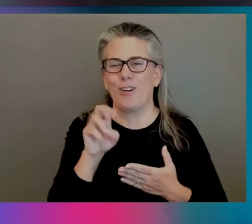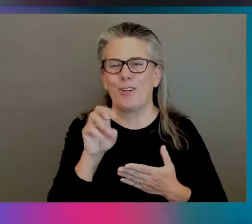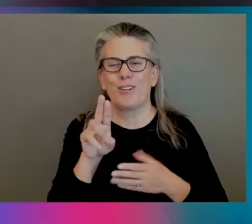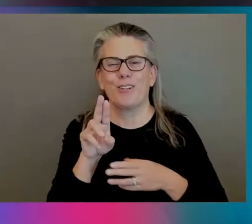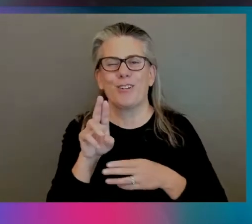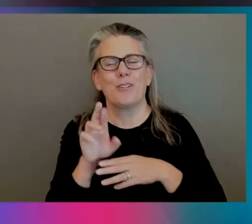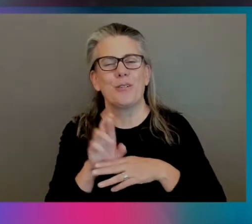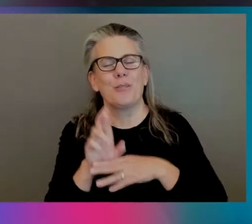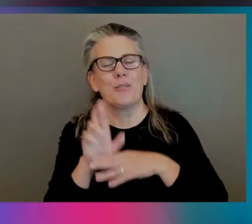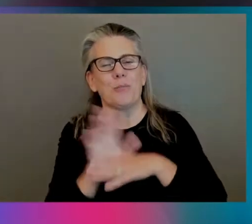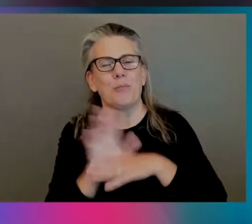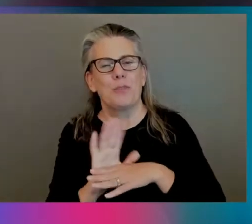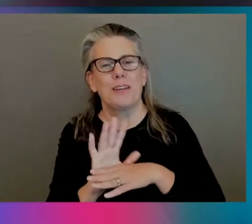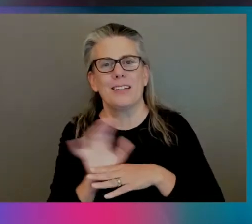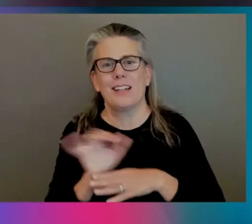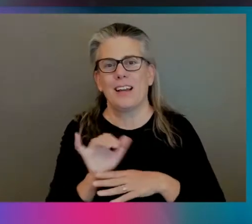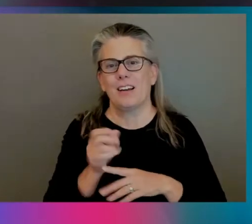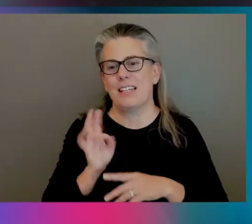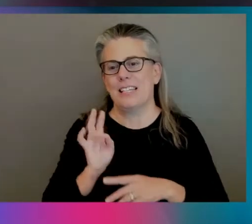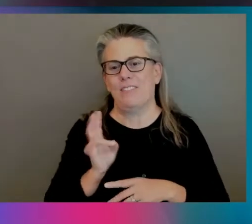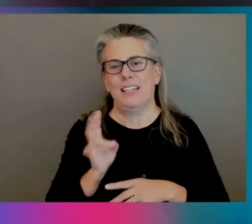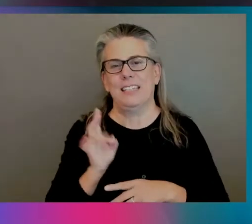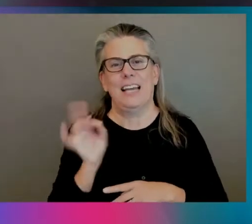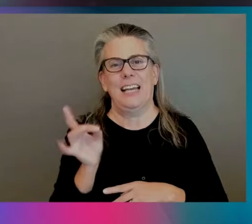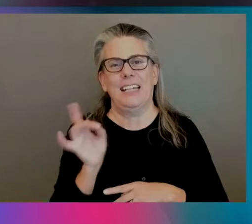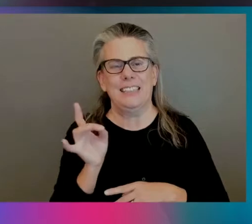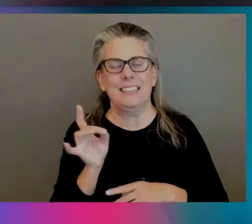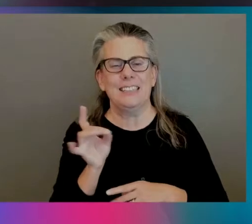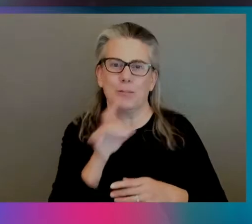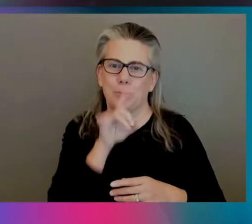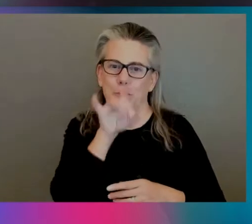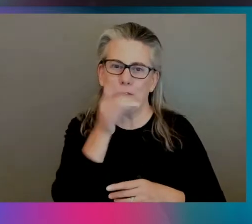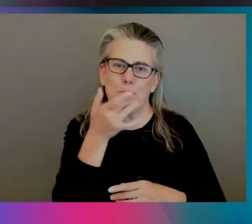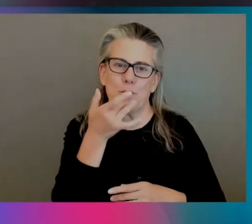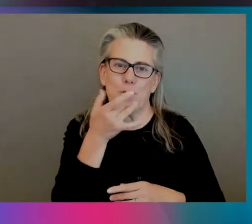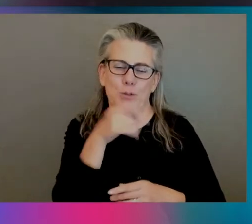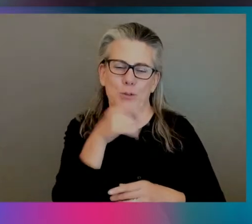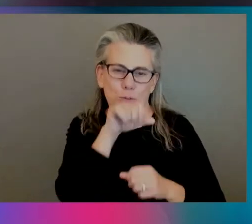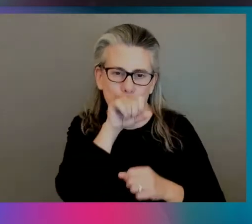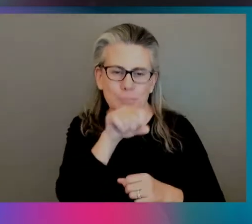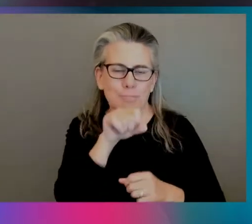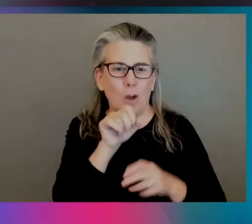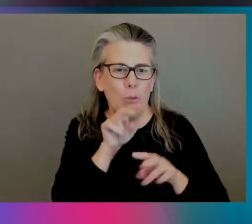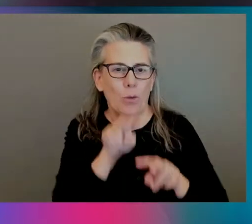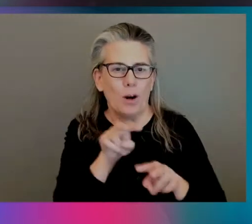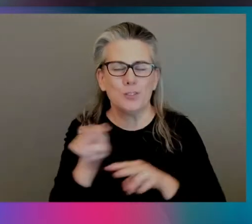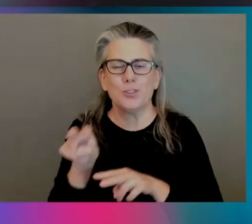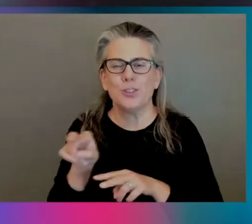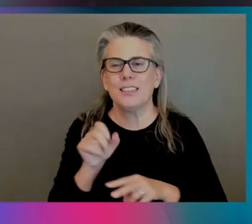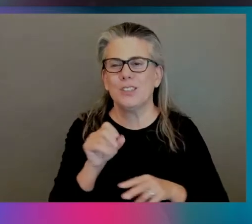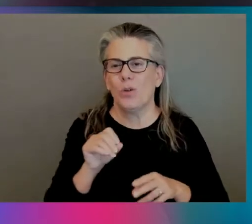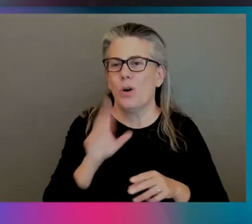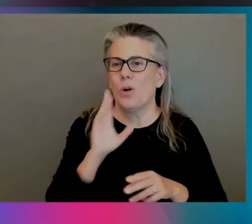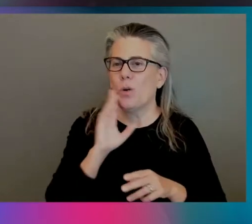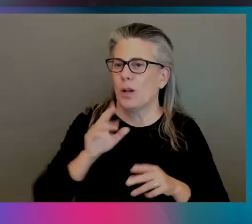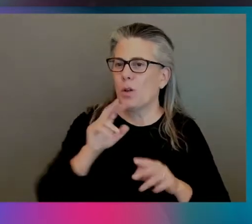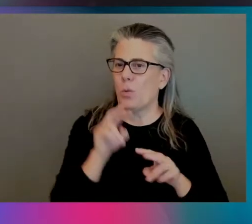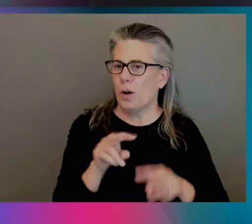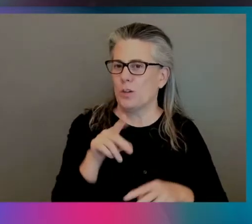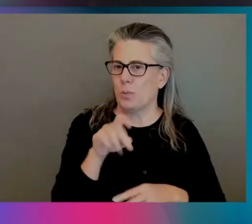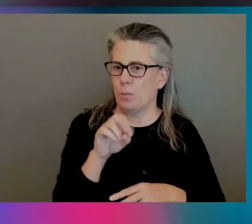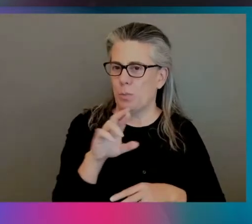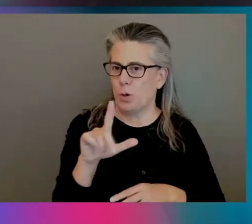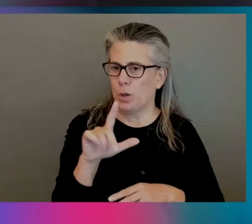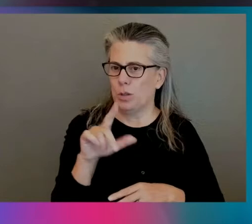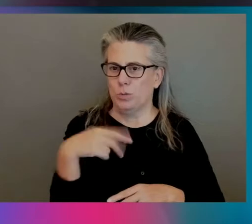and Salem's Lot. Okay, Liam, we're going to hang out after You're, this. you're talking his language now. We're going to watch Troll 2, one of my favorites of all